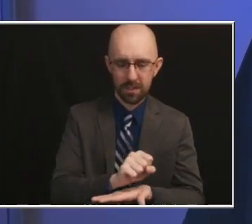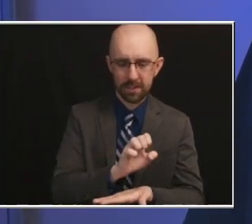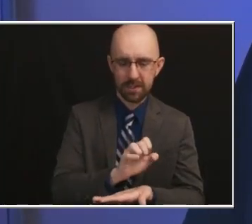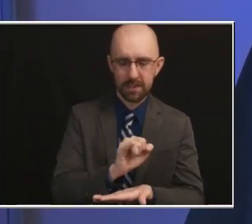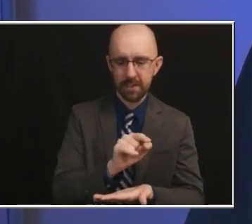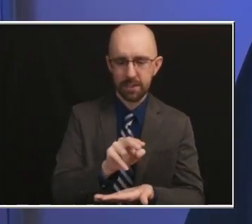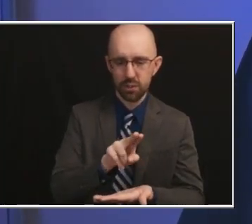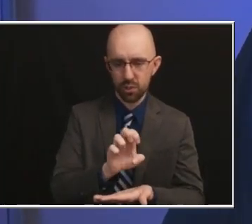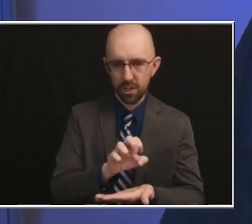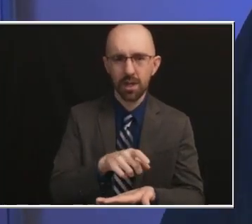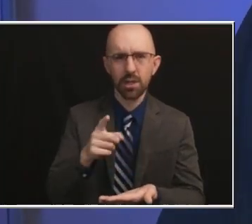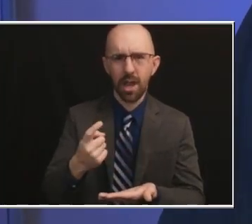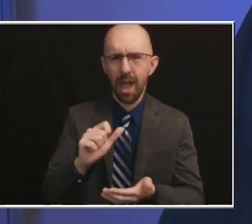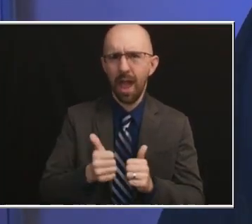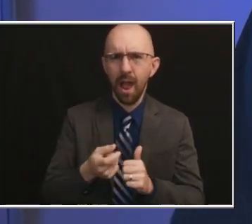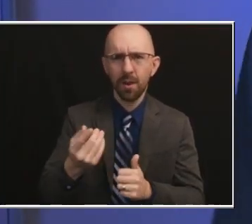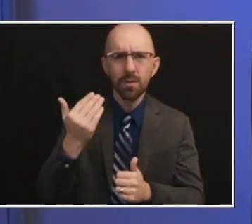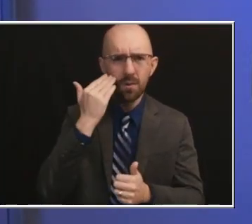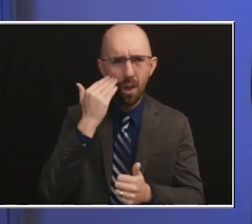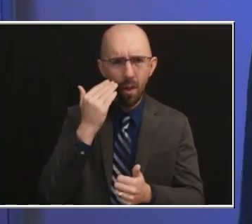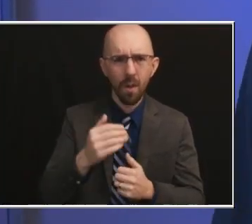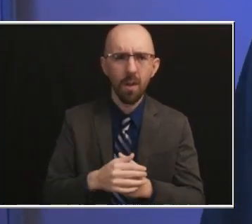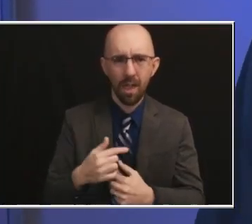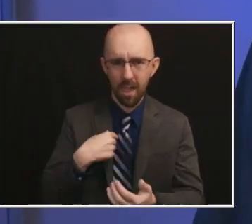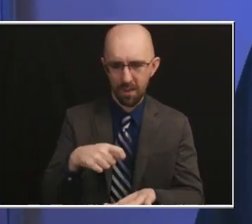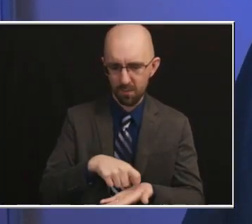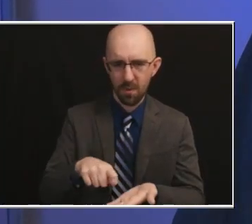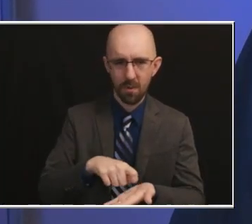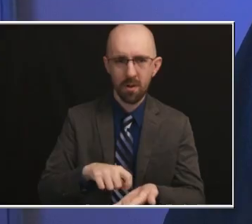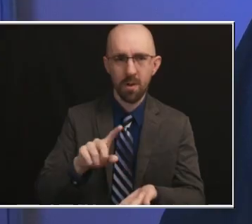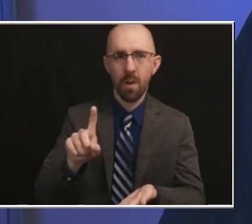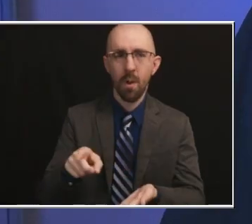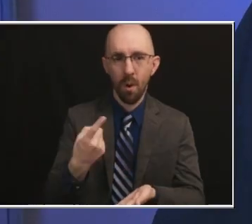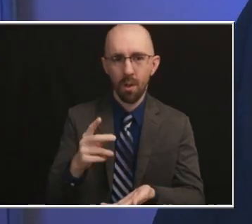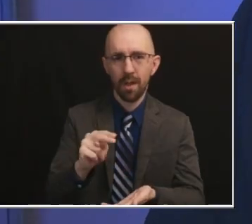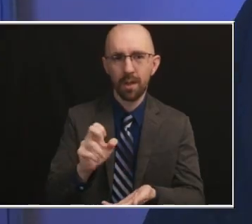asked me, "How do you know?" And then I wrote only neurologist in room.